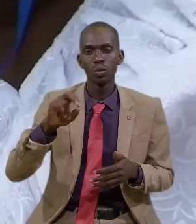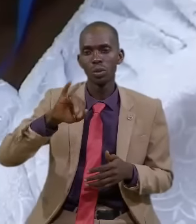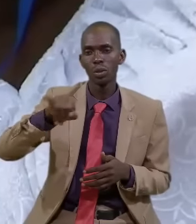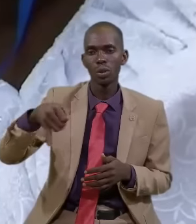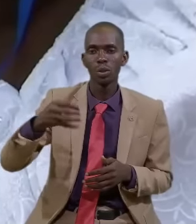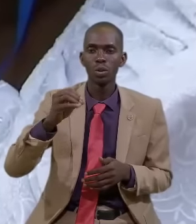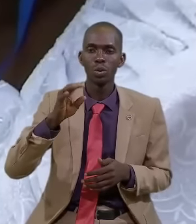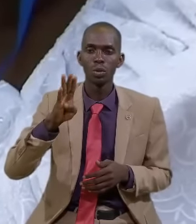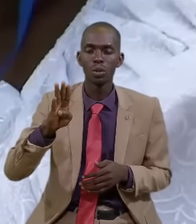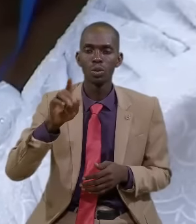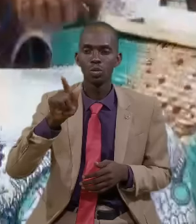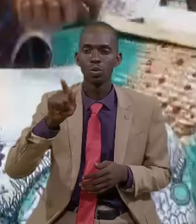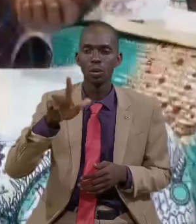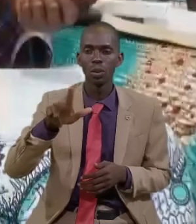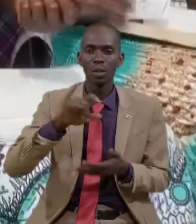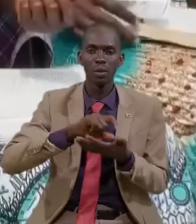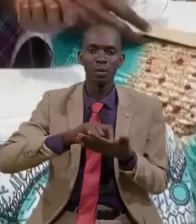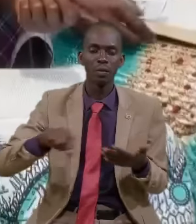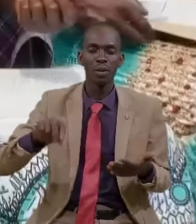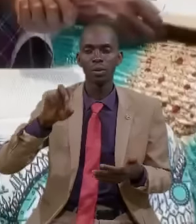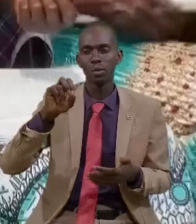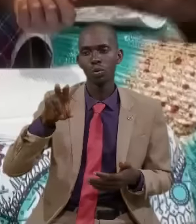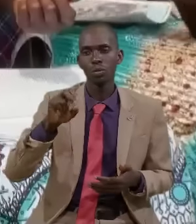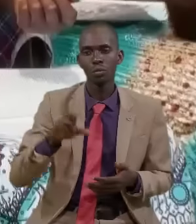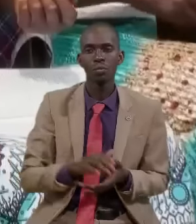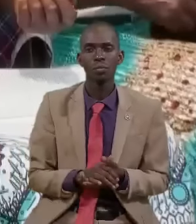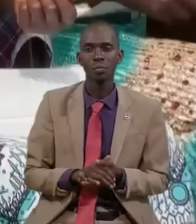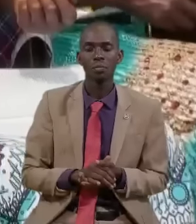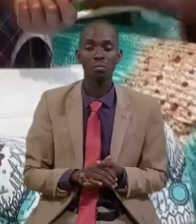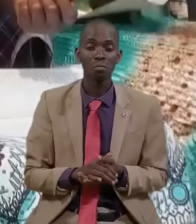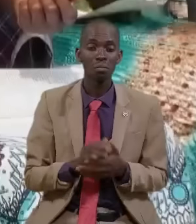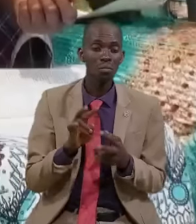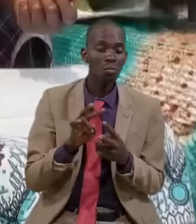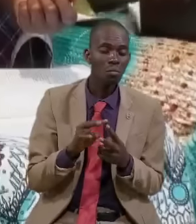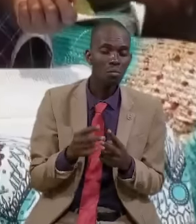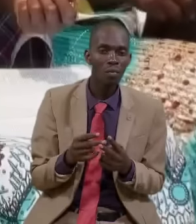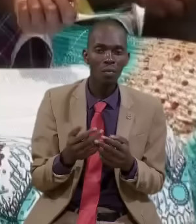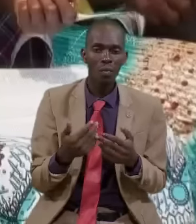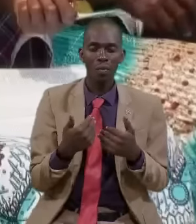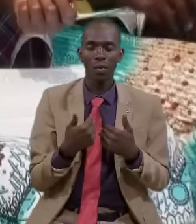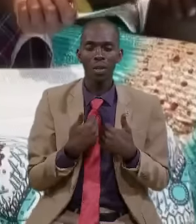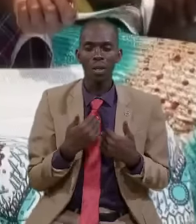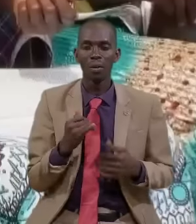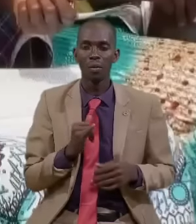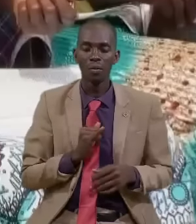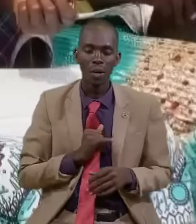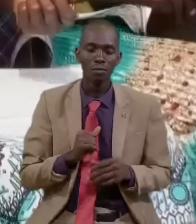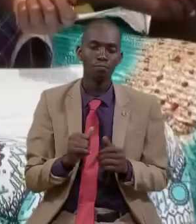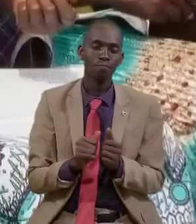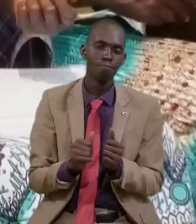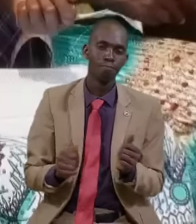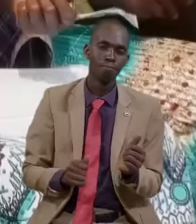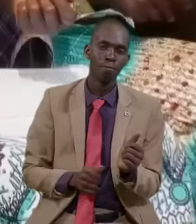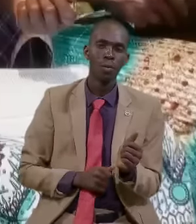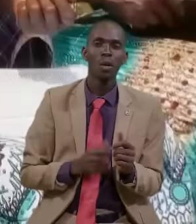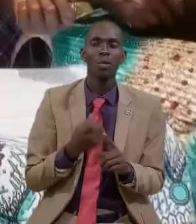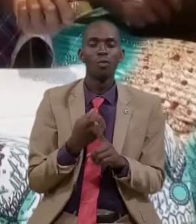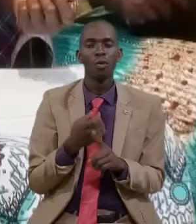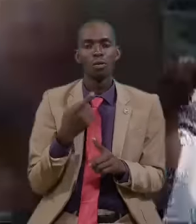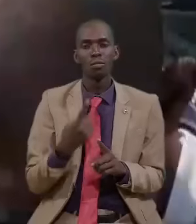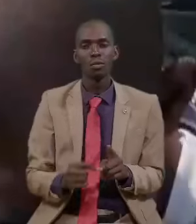chapter 23, verse 12, neither have I gone back from the commandment of